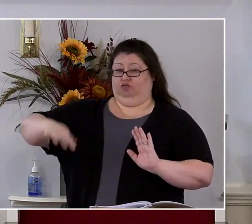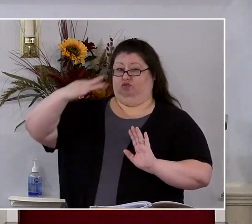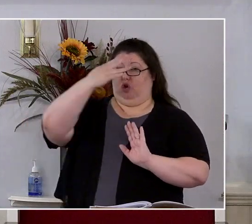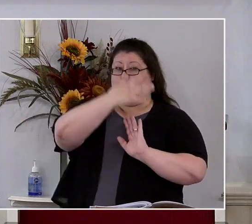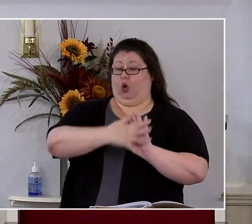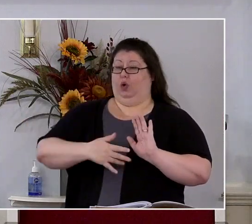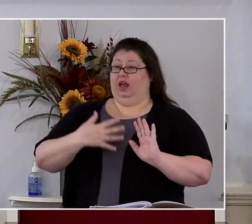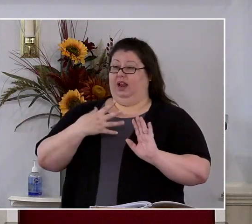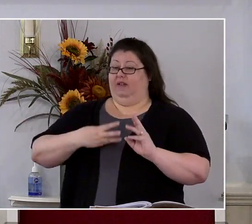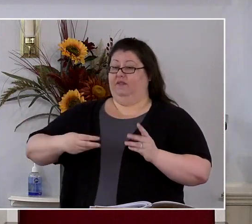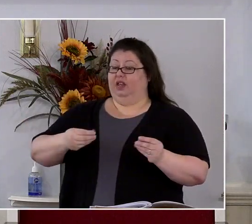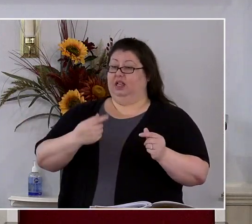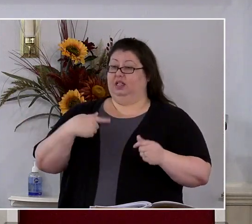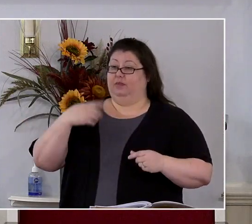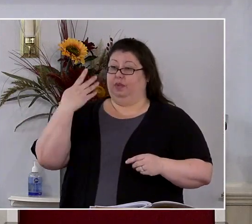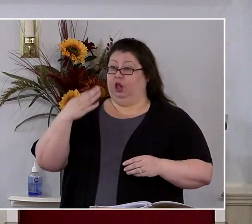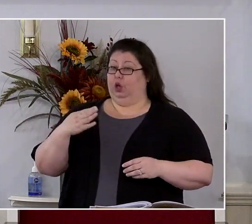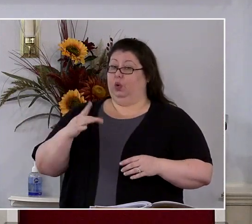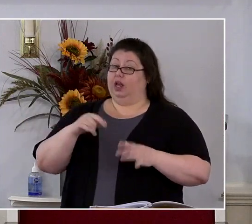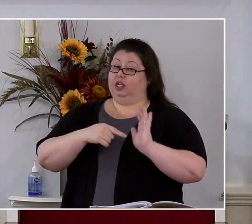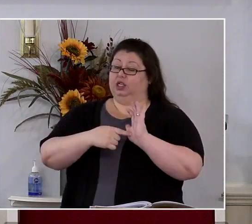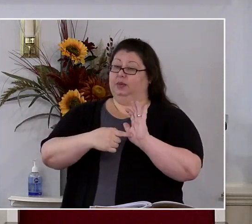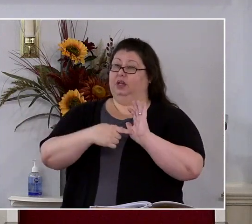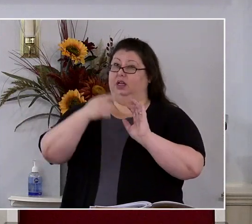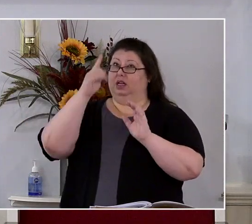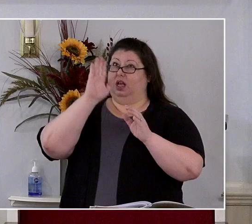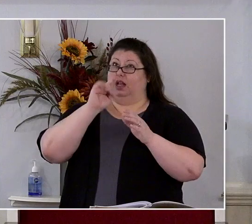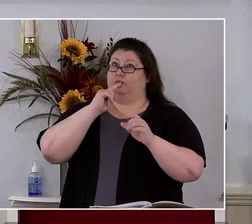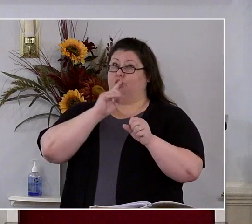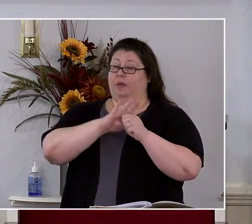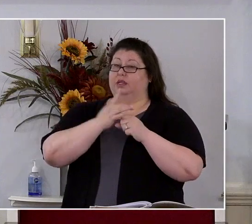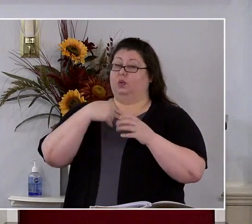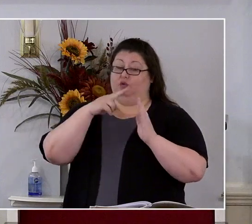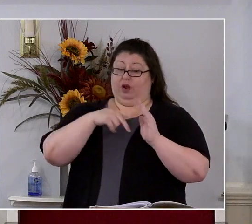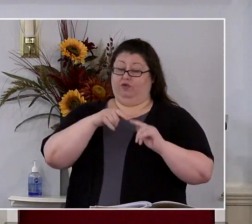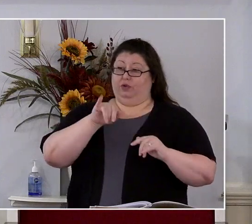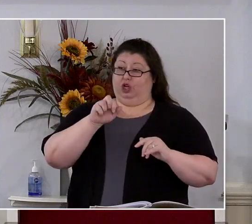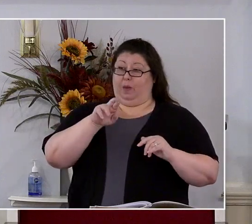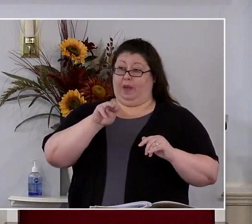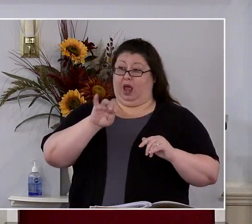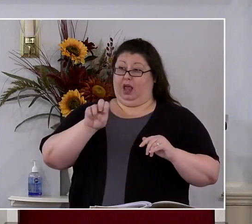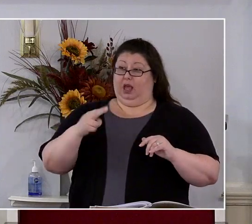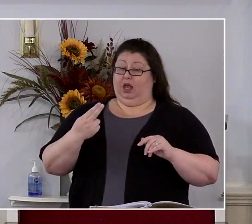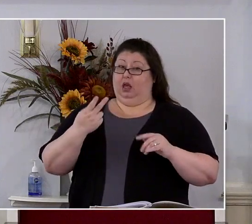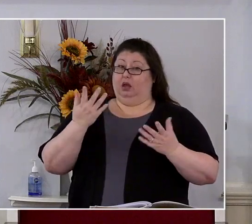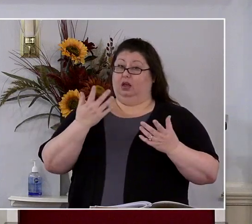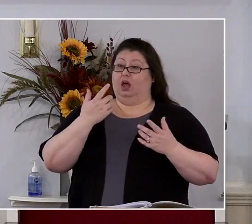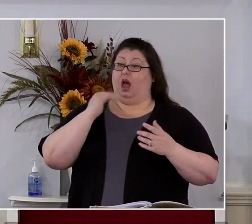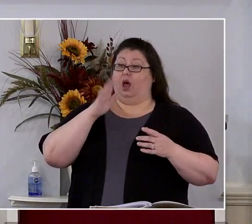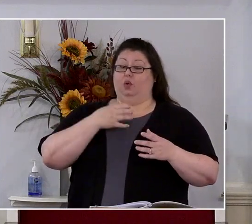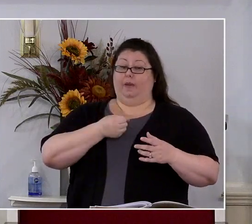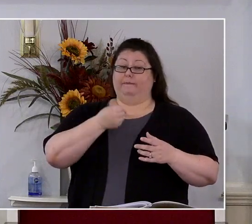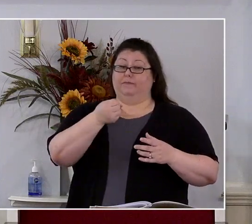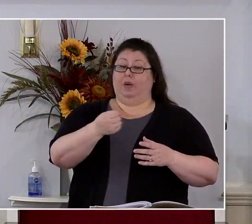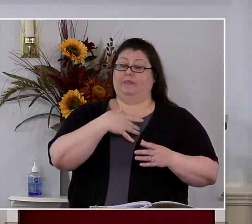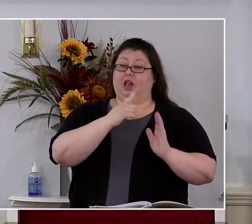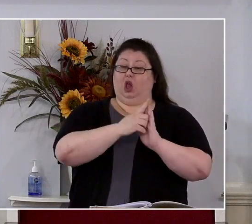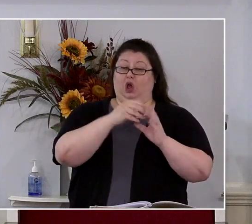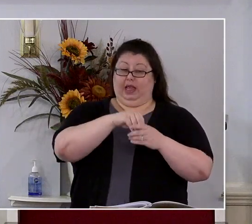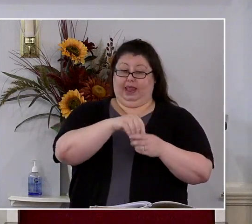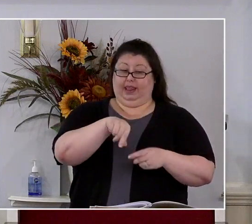blue, symbolizing God's promise that we read from Jeremiah, "I will put my law within